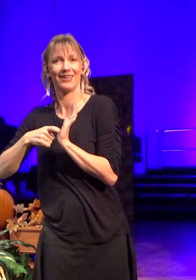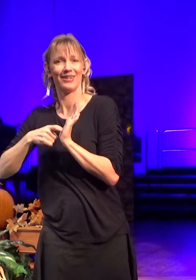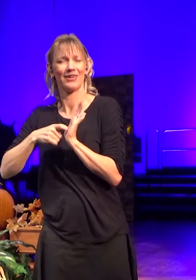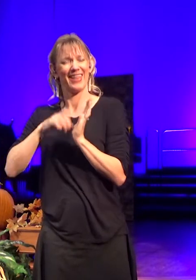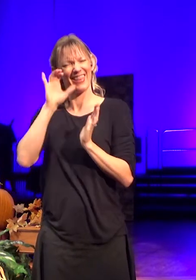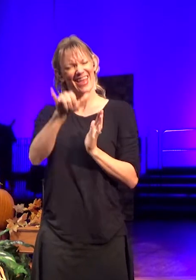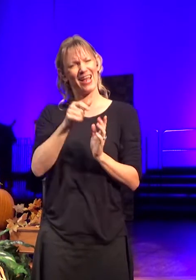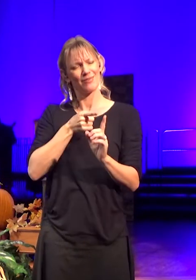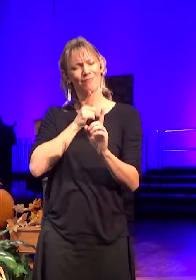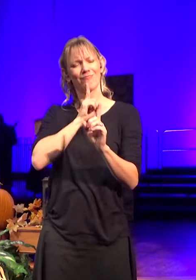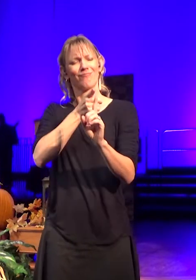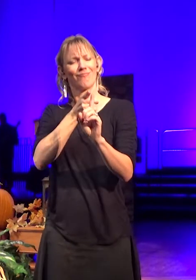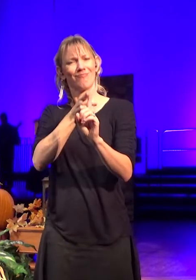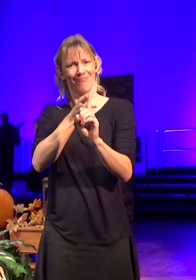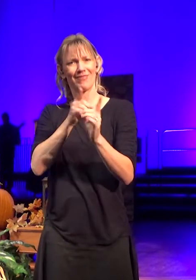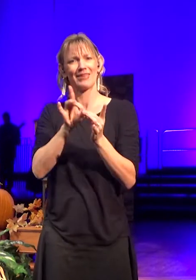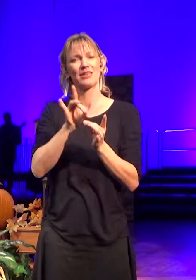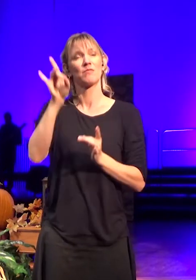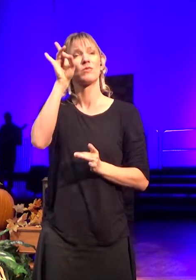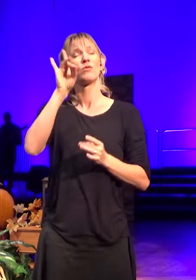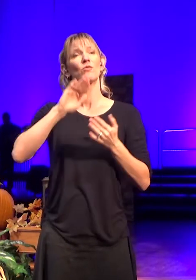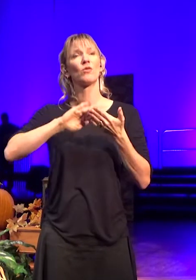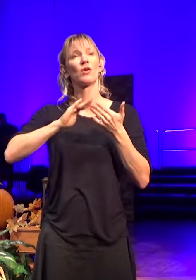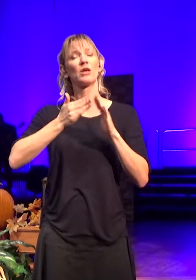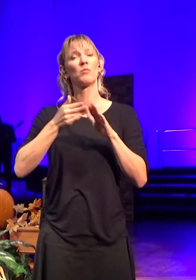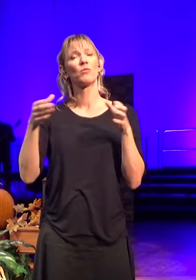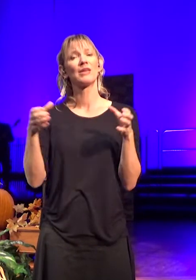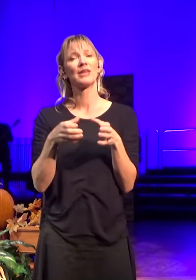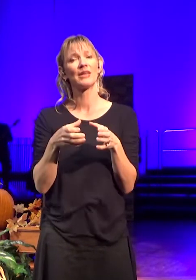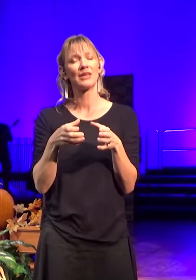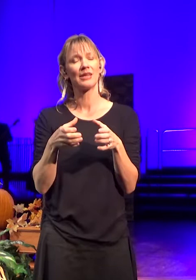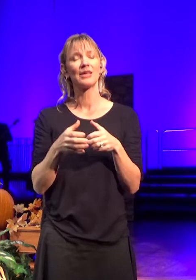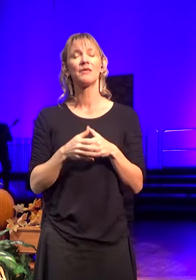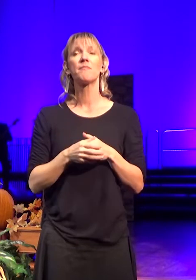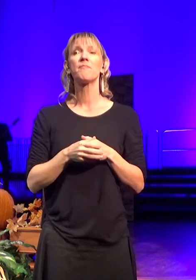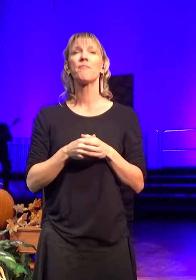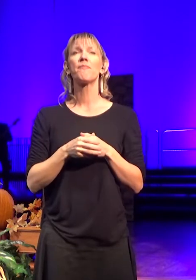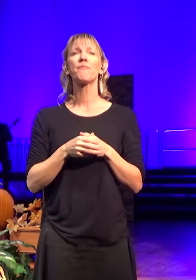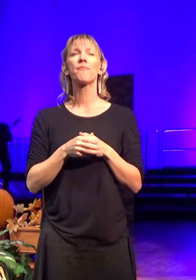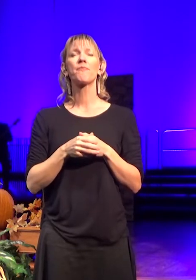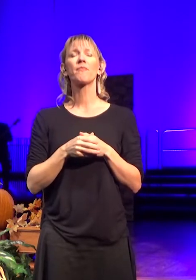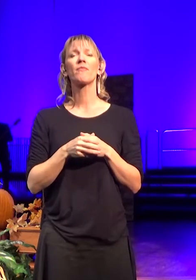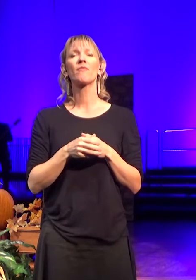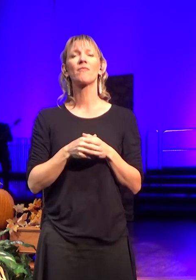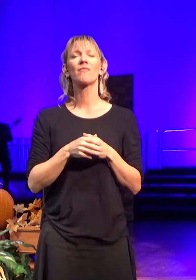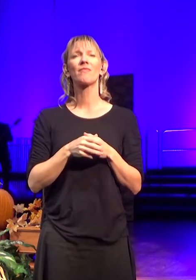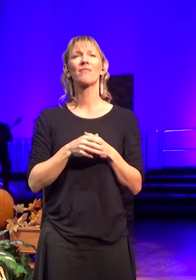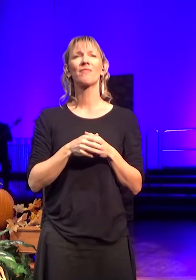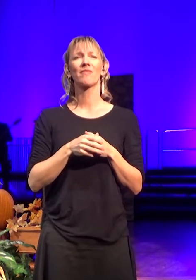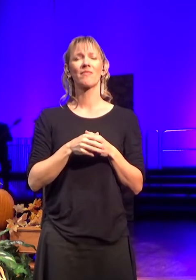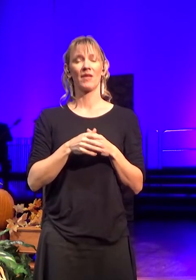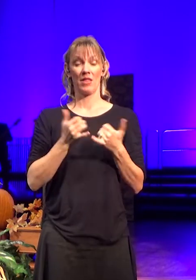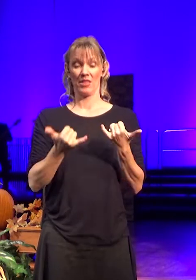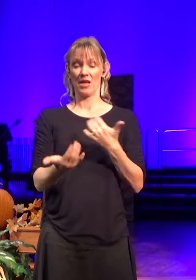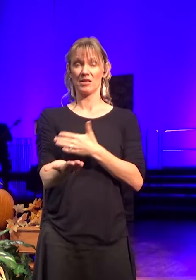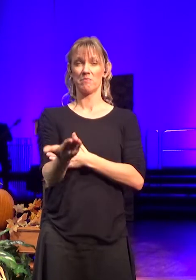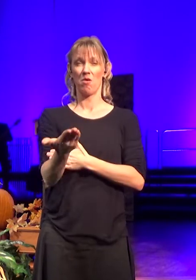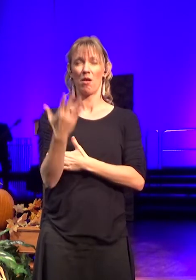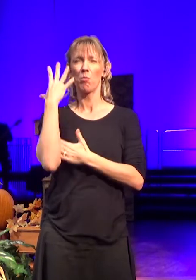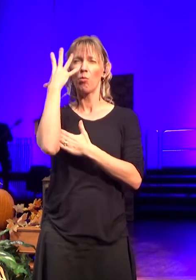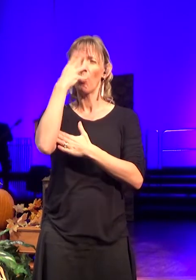For that is the true essence of spiritual community. And as I watched that